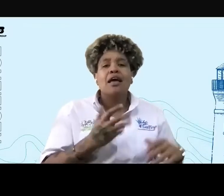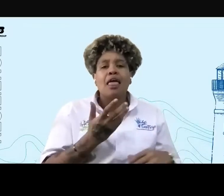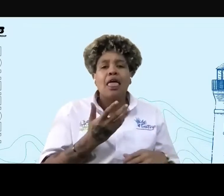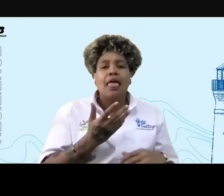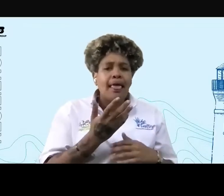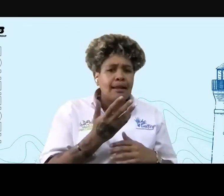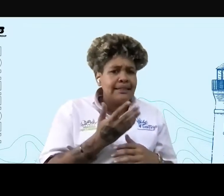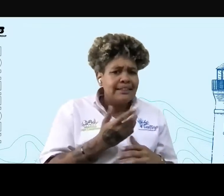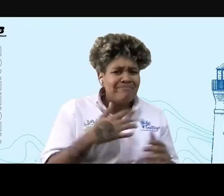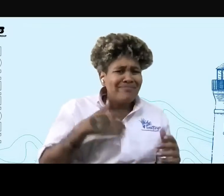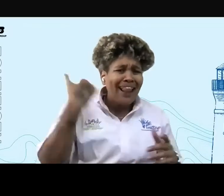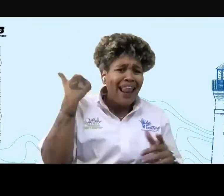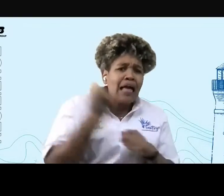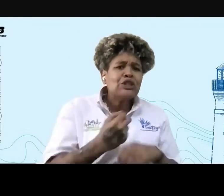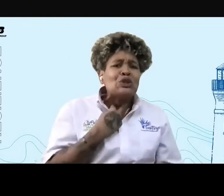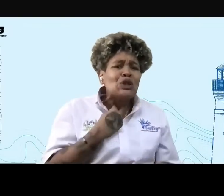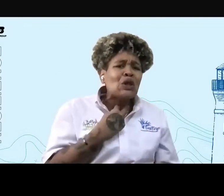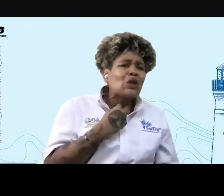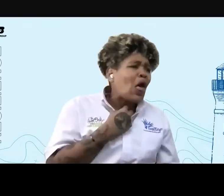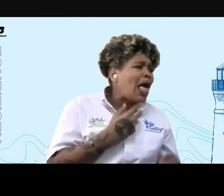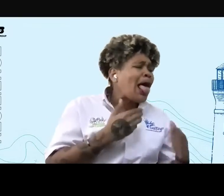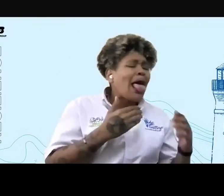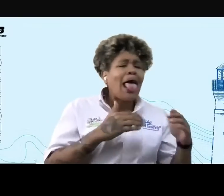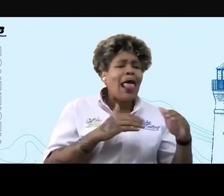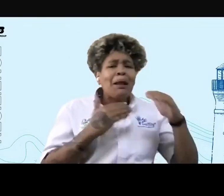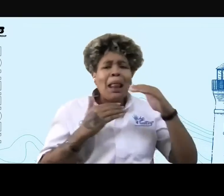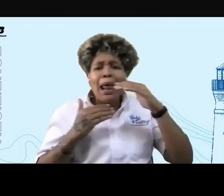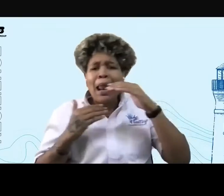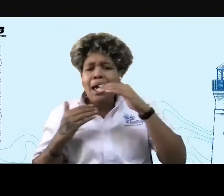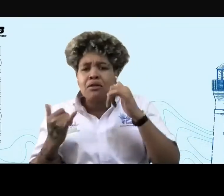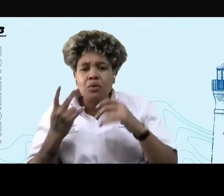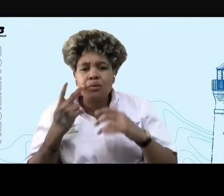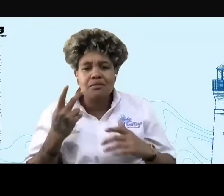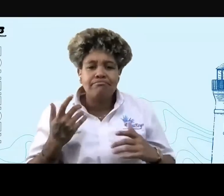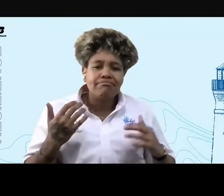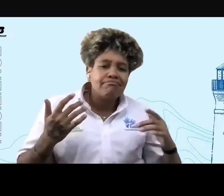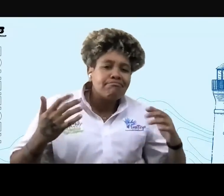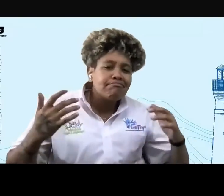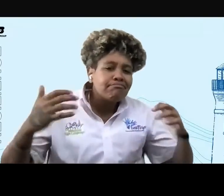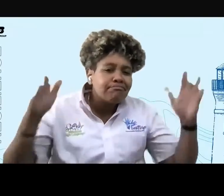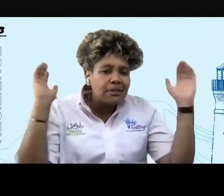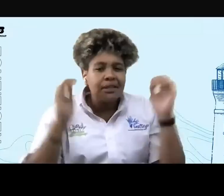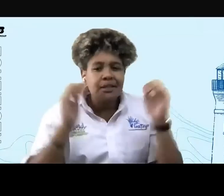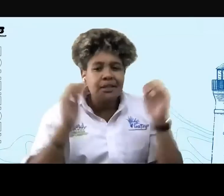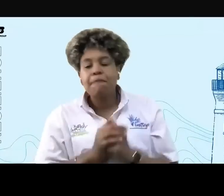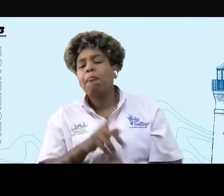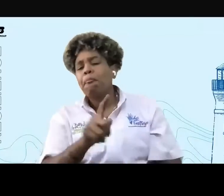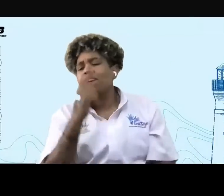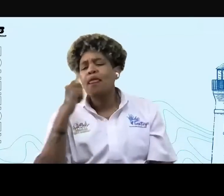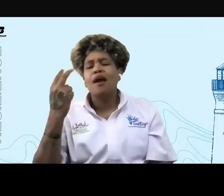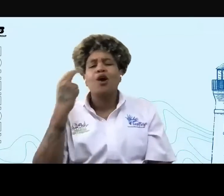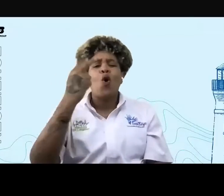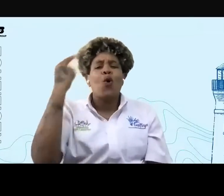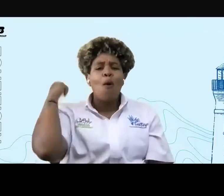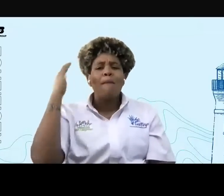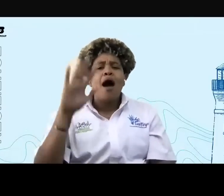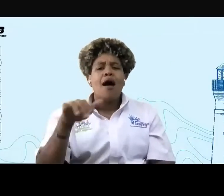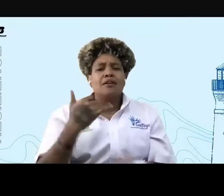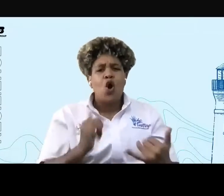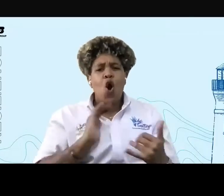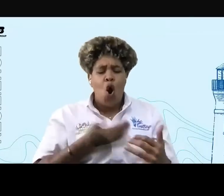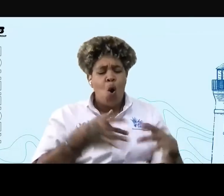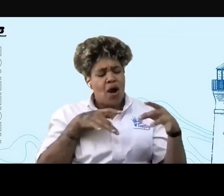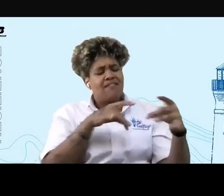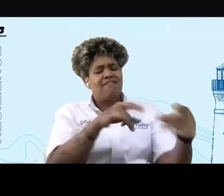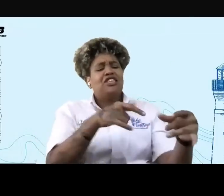headwinds that we faced last year, and we're now seeing tailwinds. Let me go back to, so our